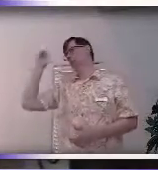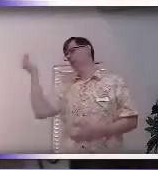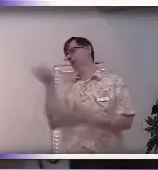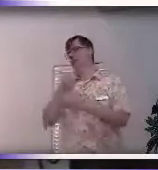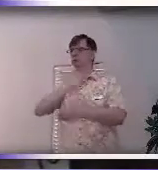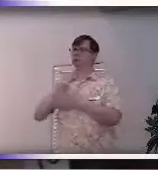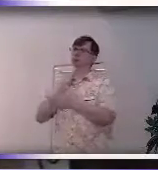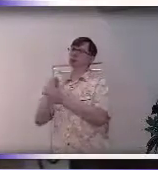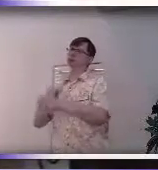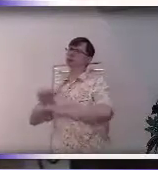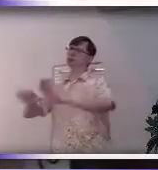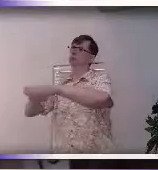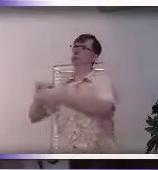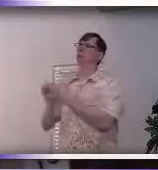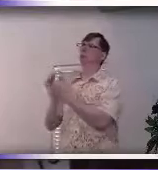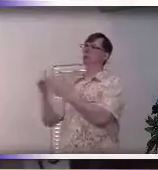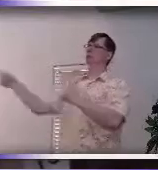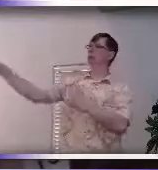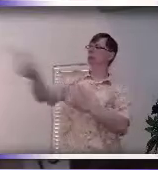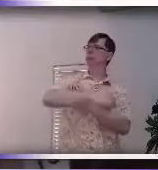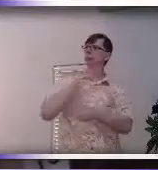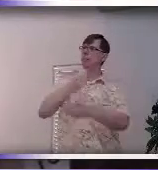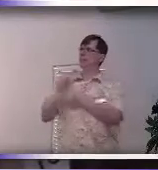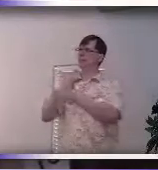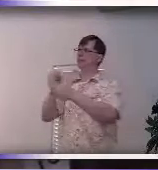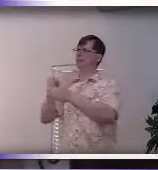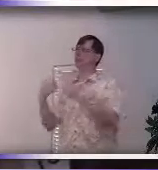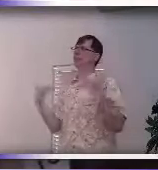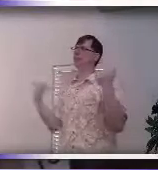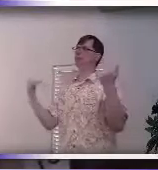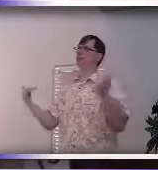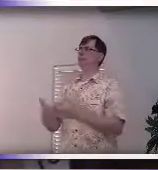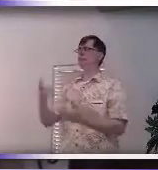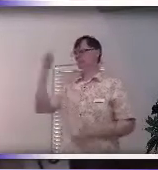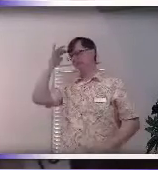and creates, so do we create what